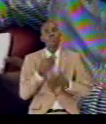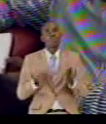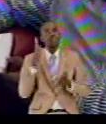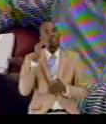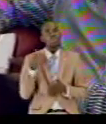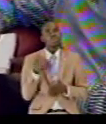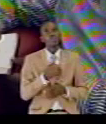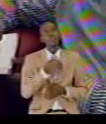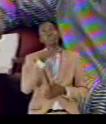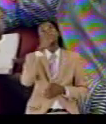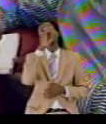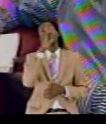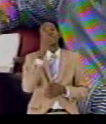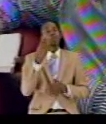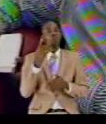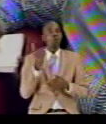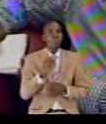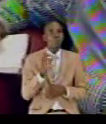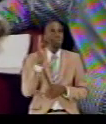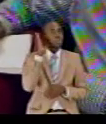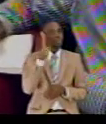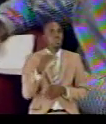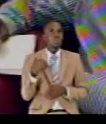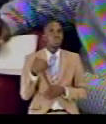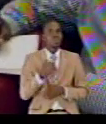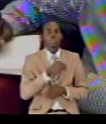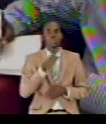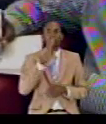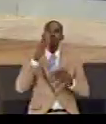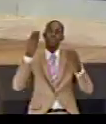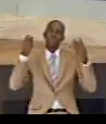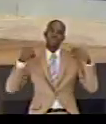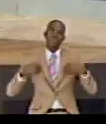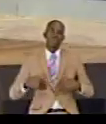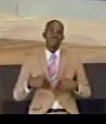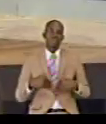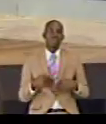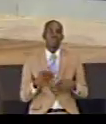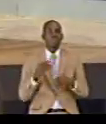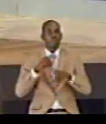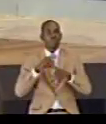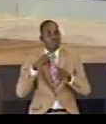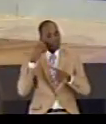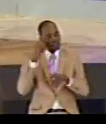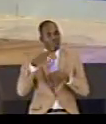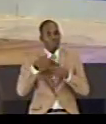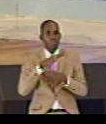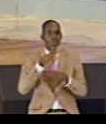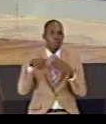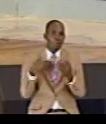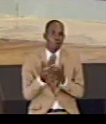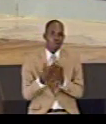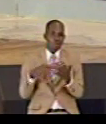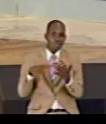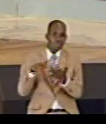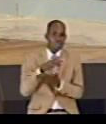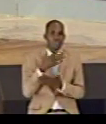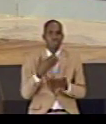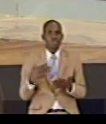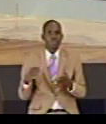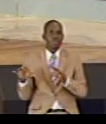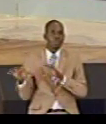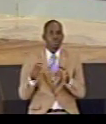drink, or wherewithal shall we be clothed? For after all these things do the Gentiles